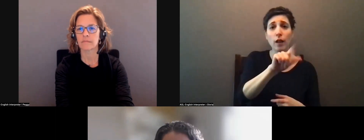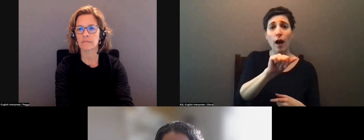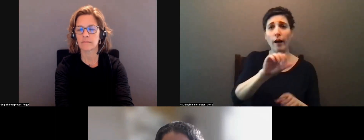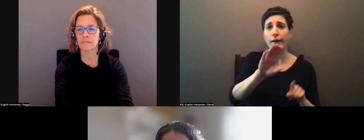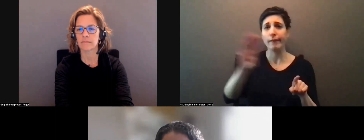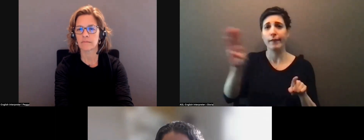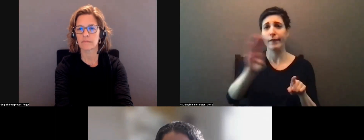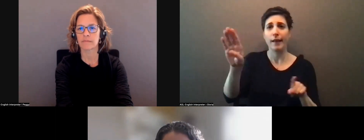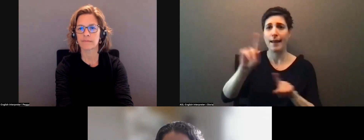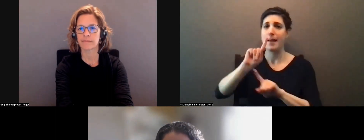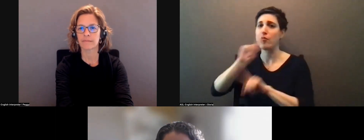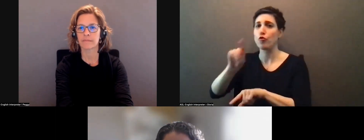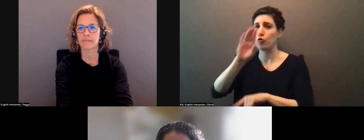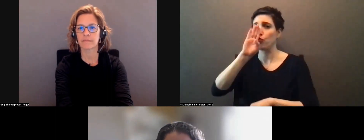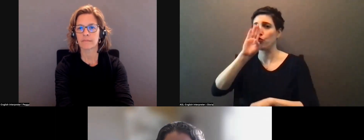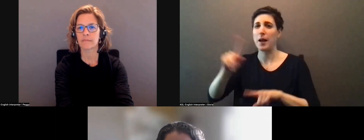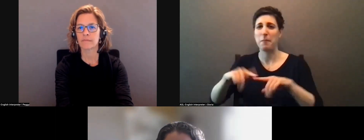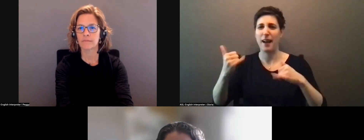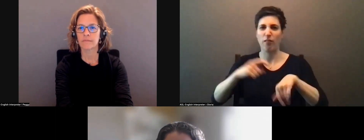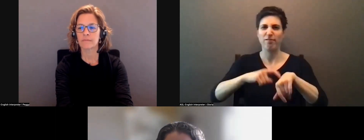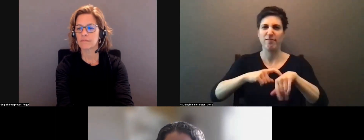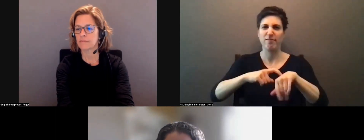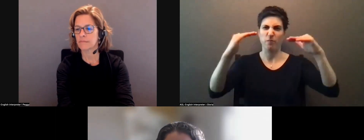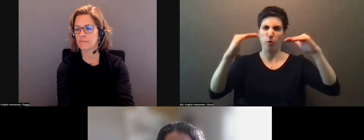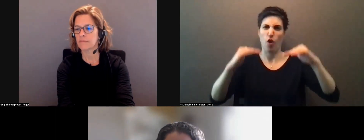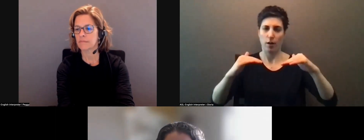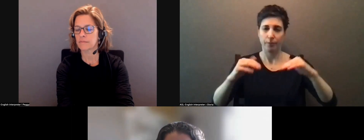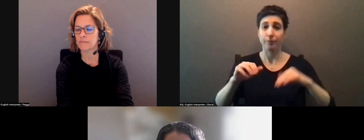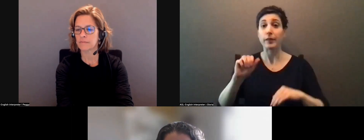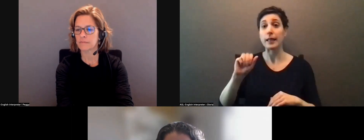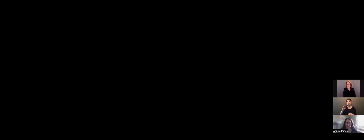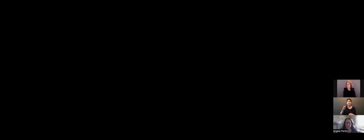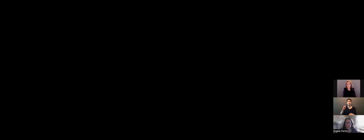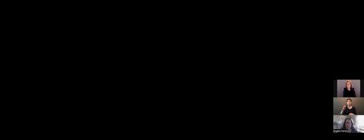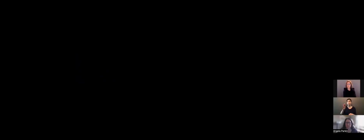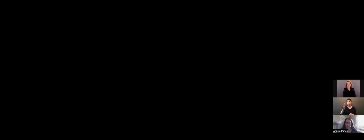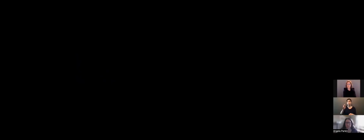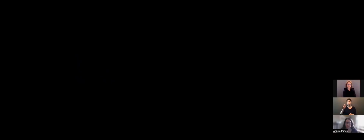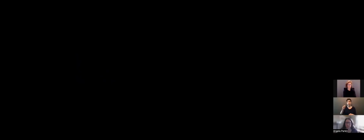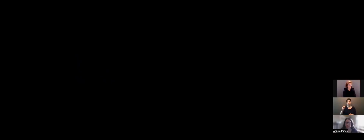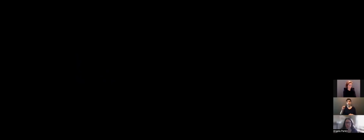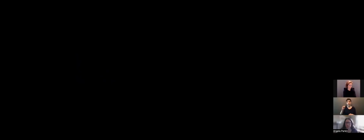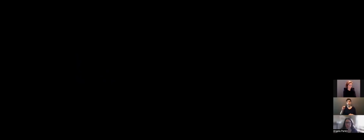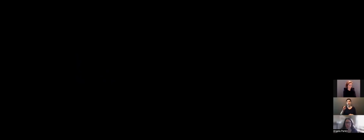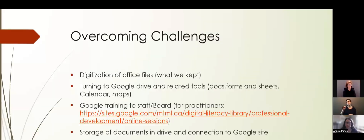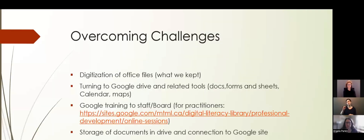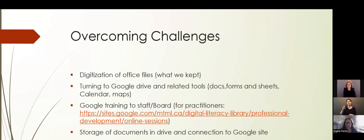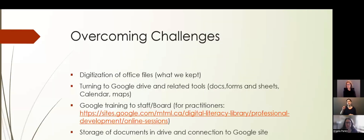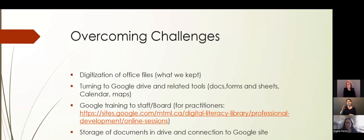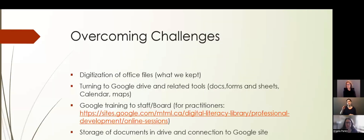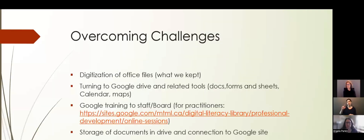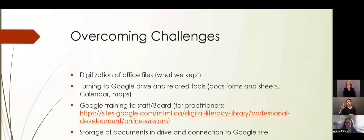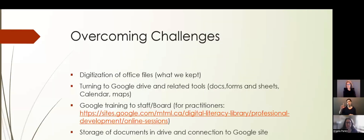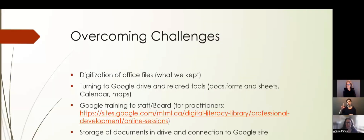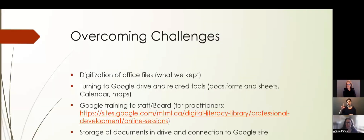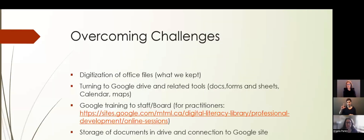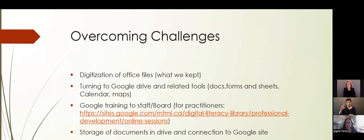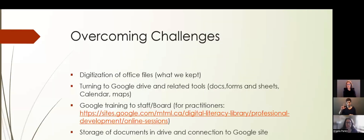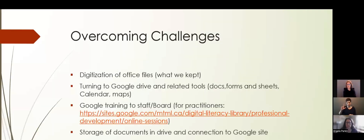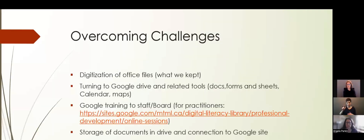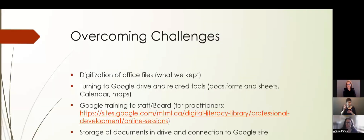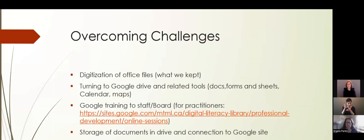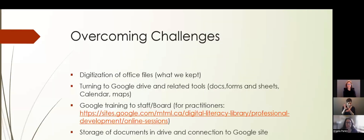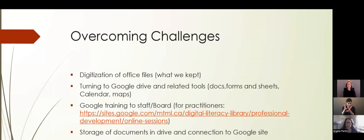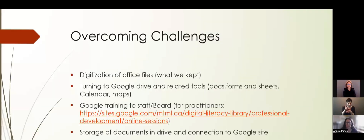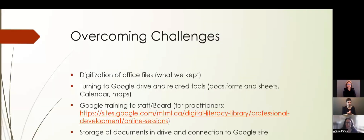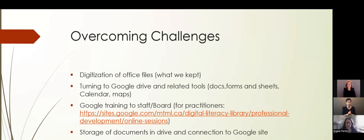But for now, let's move to Ambreen from MTML. And then,